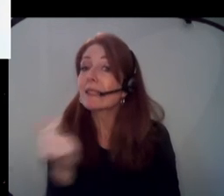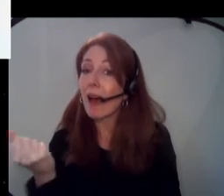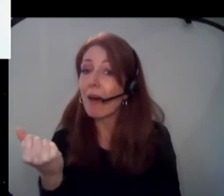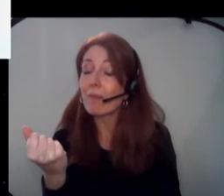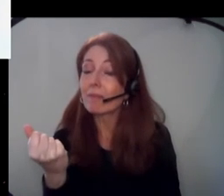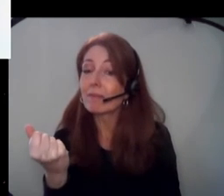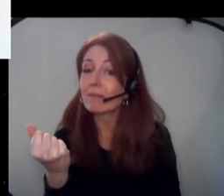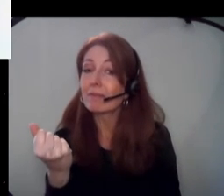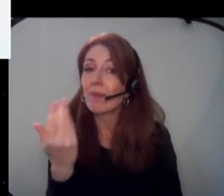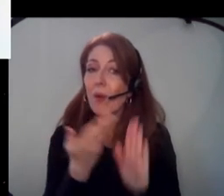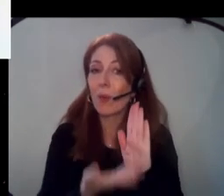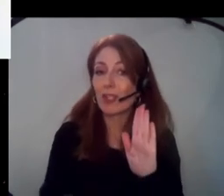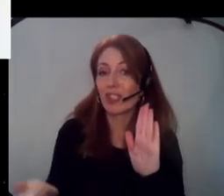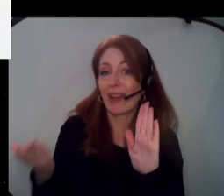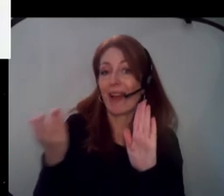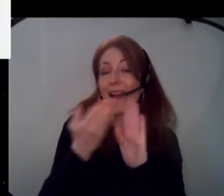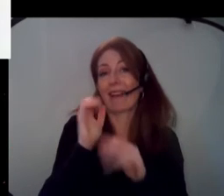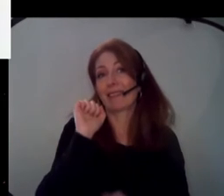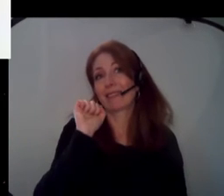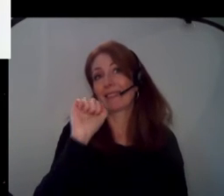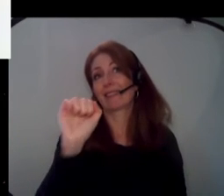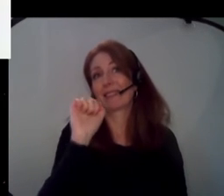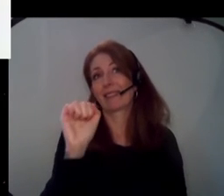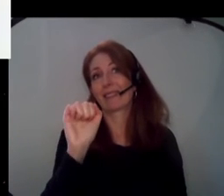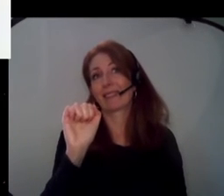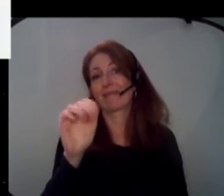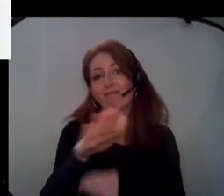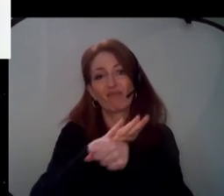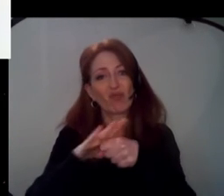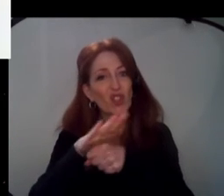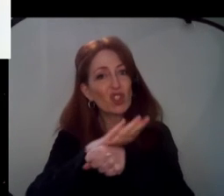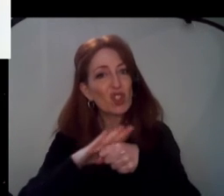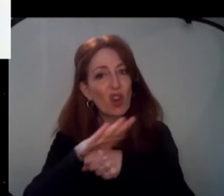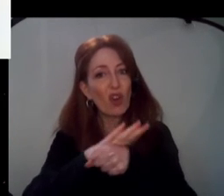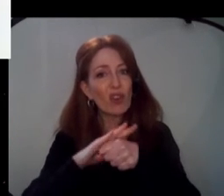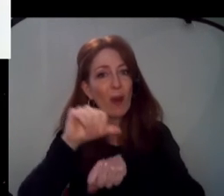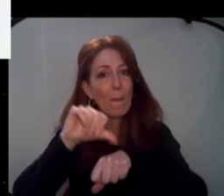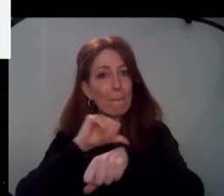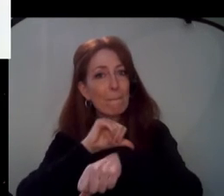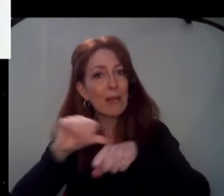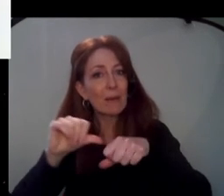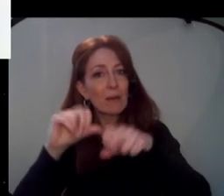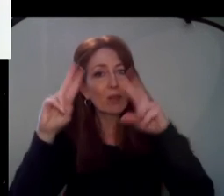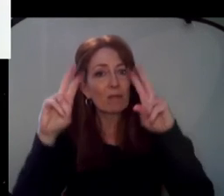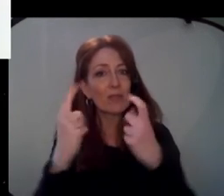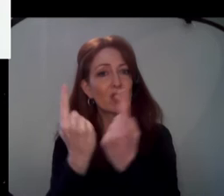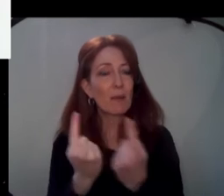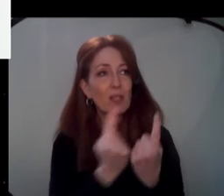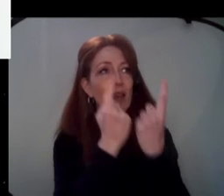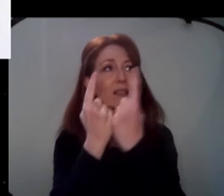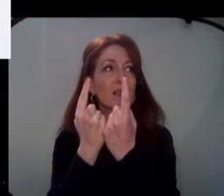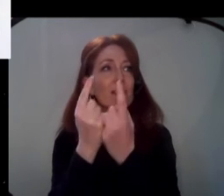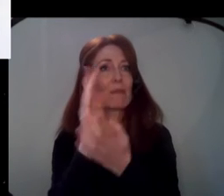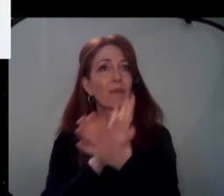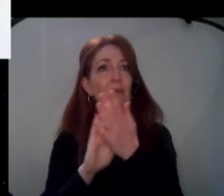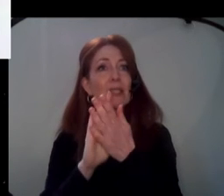to those sort of genre painting, the paintings of the biblical subjects, the well-known subjects, comes out of the fact that she's a